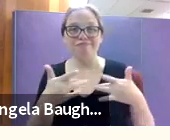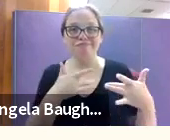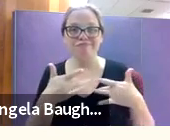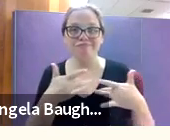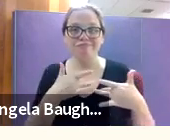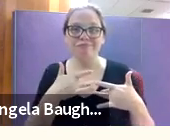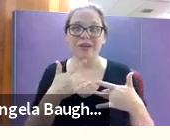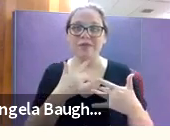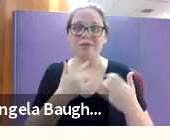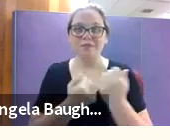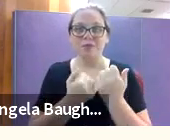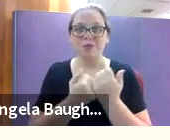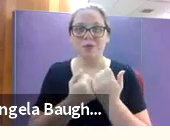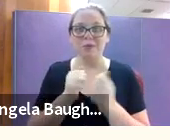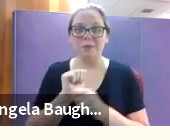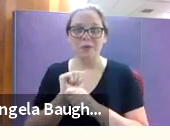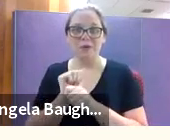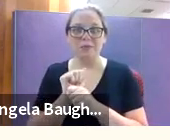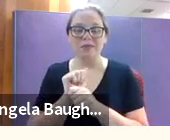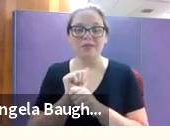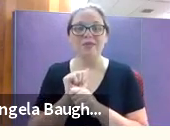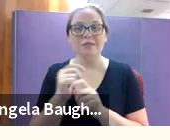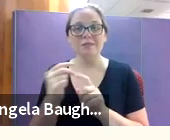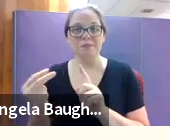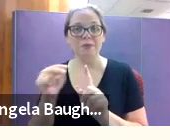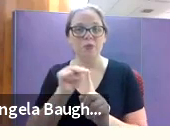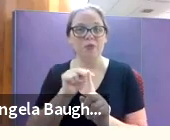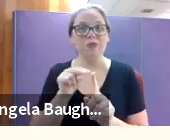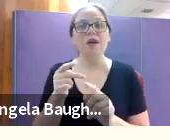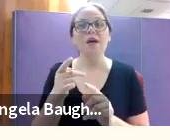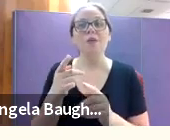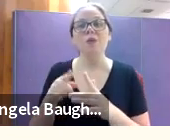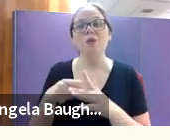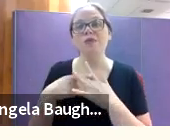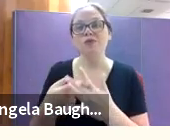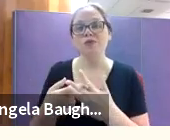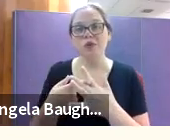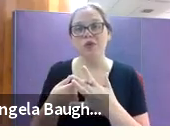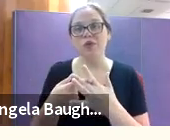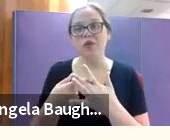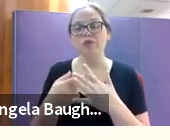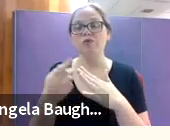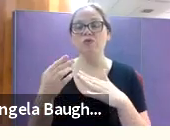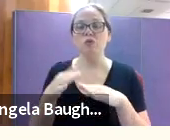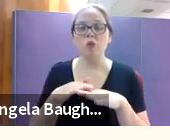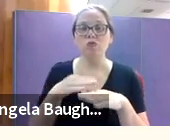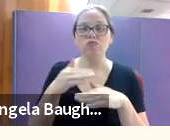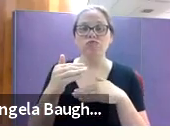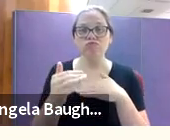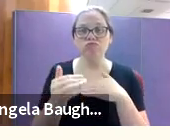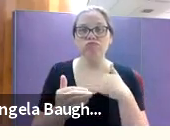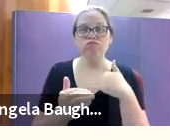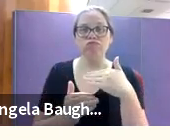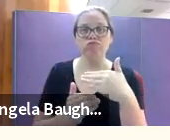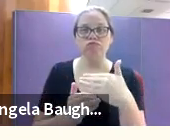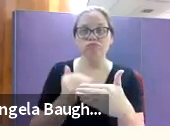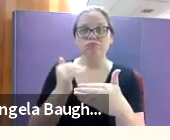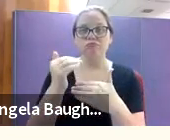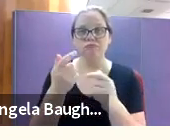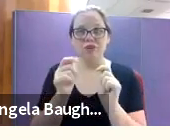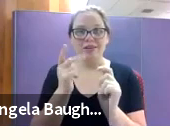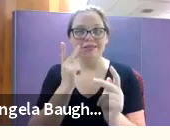a supported employment standpoint is as we start slowly trying to see